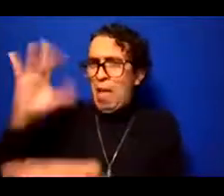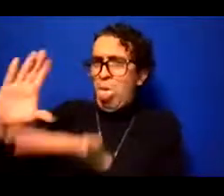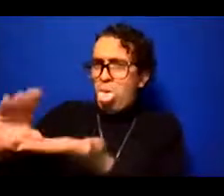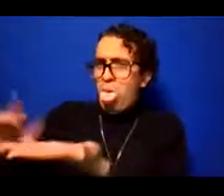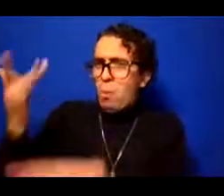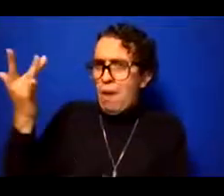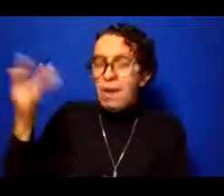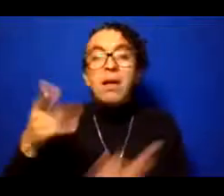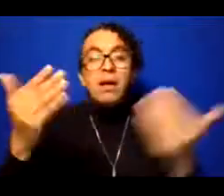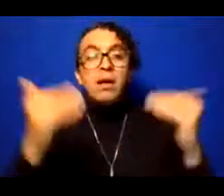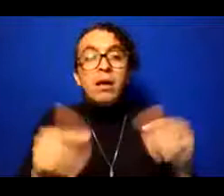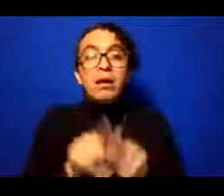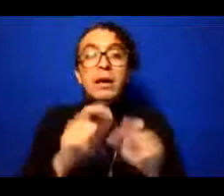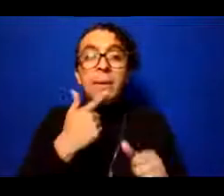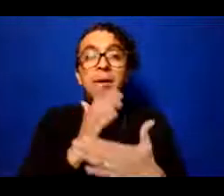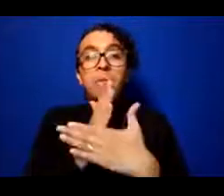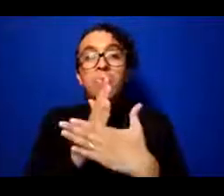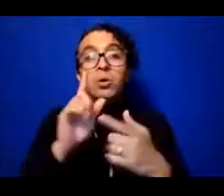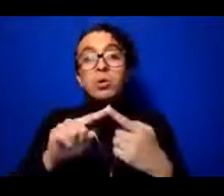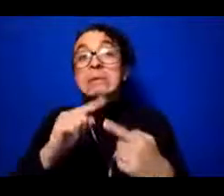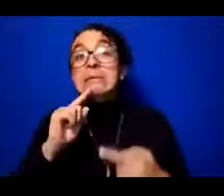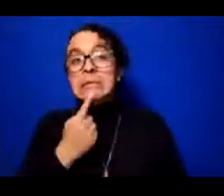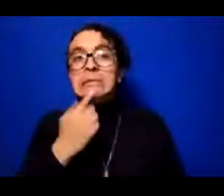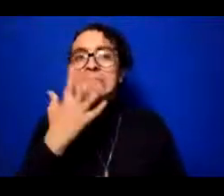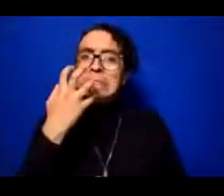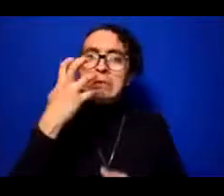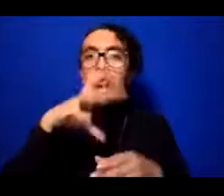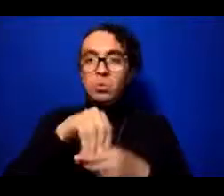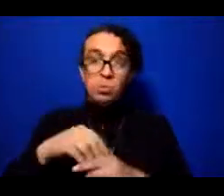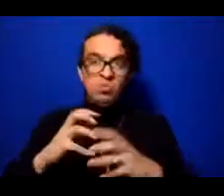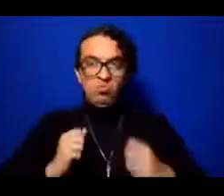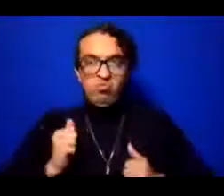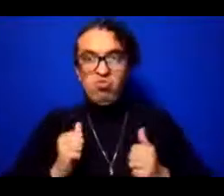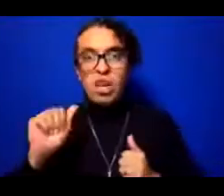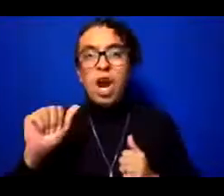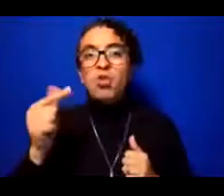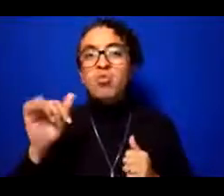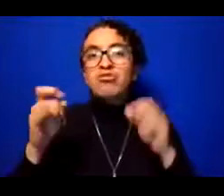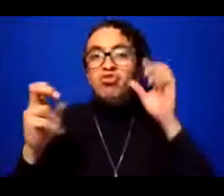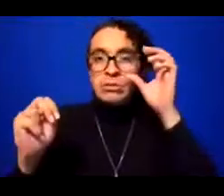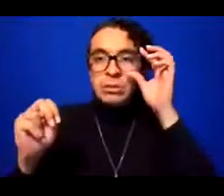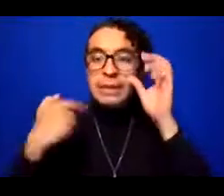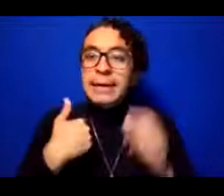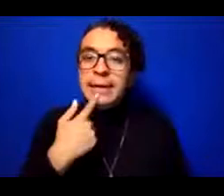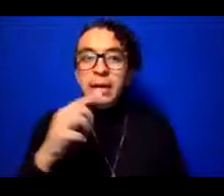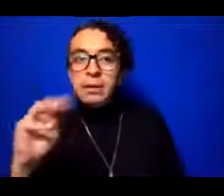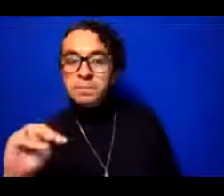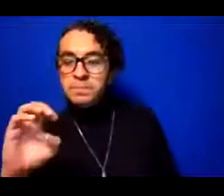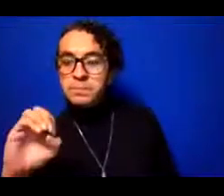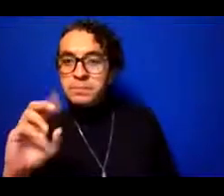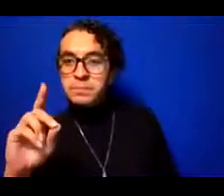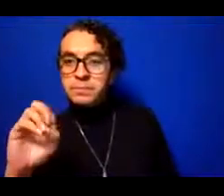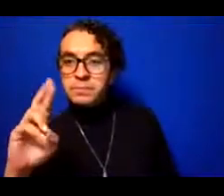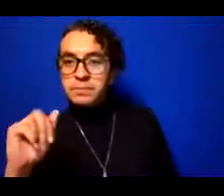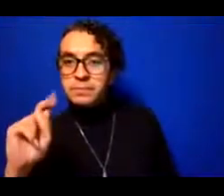here moderate to severe irritability, including aggression. And again, I usually try to say moderate because, sometimes our kids and